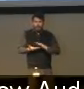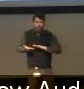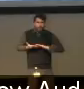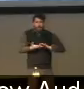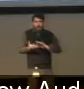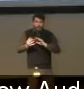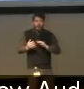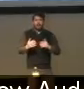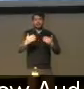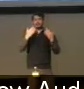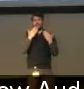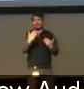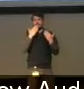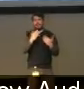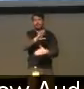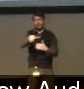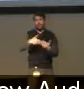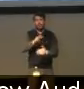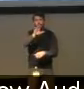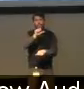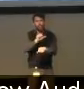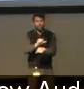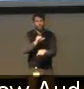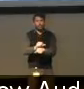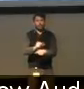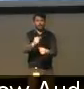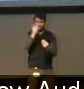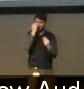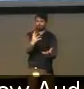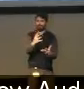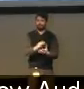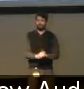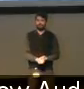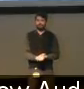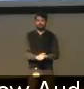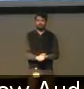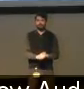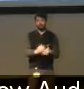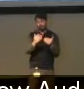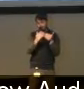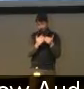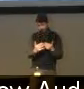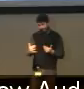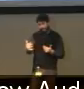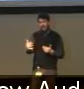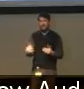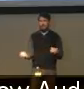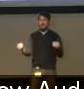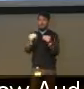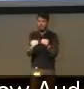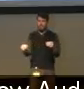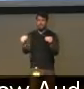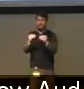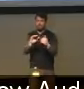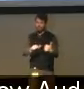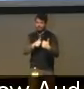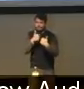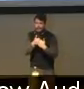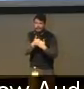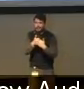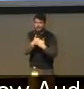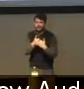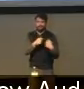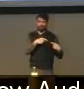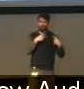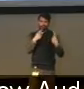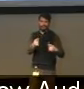to be commended. And the days and weeks ahead will have many challenges, continuing challenges, some that are known to us,